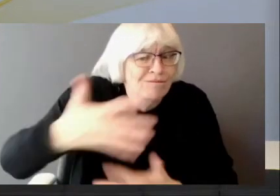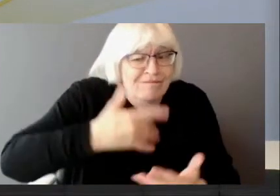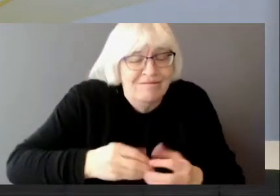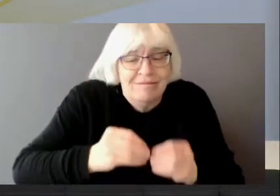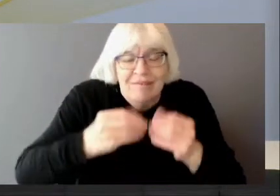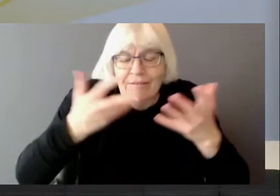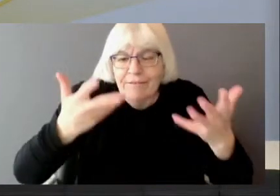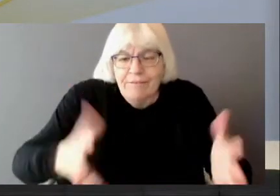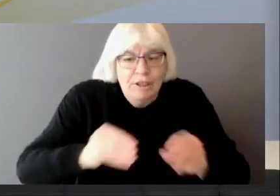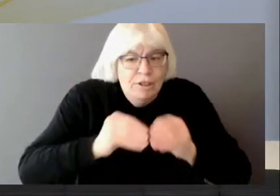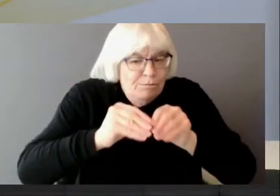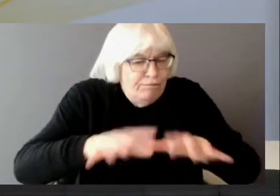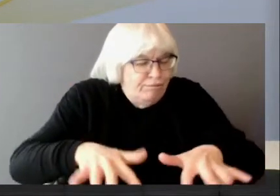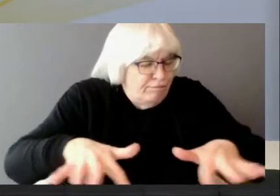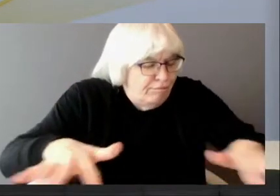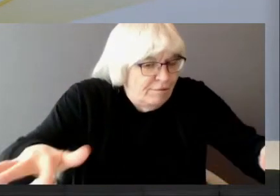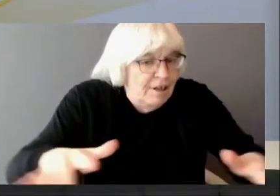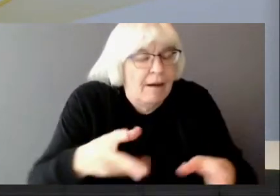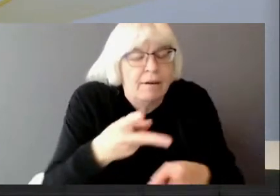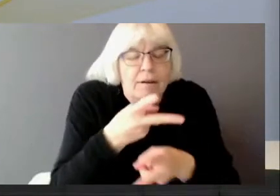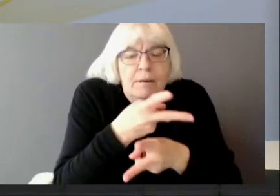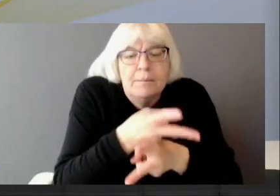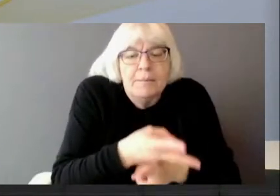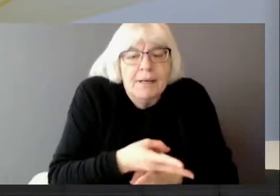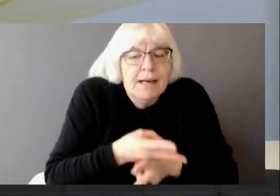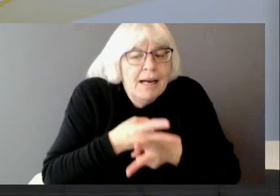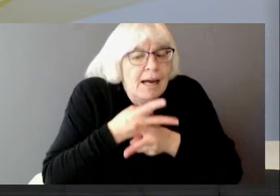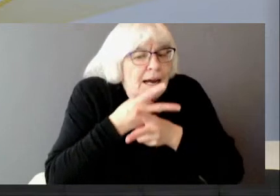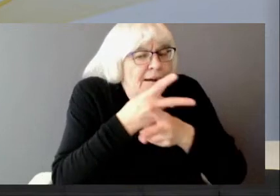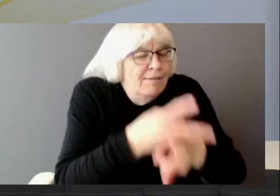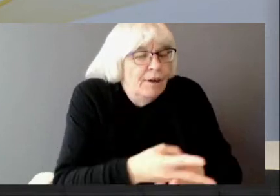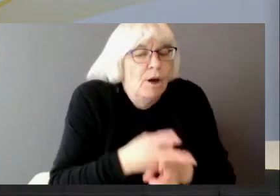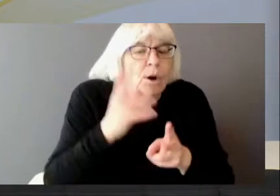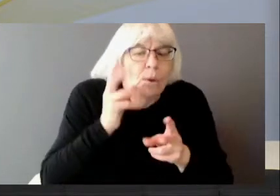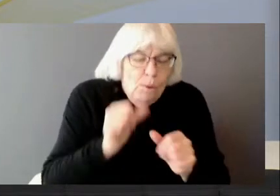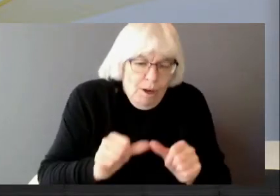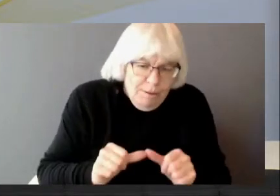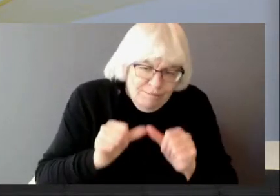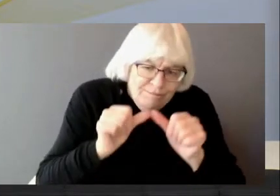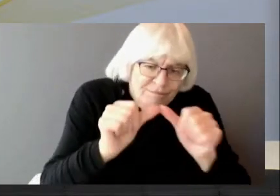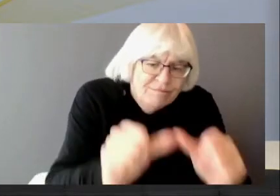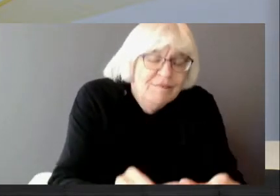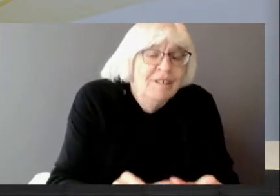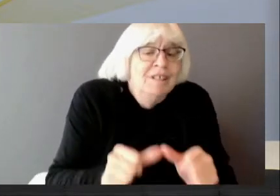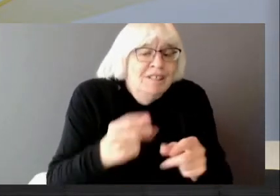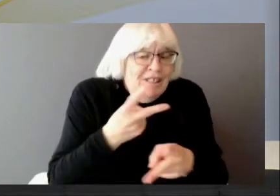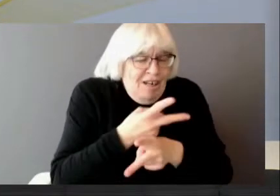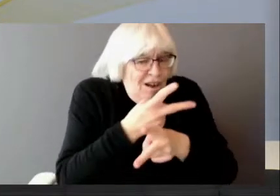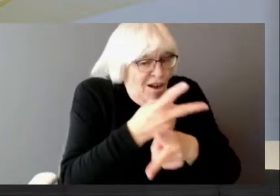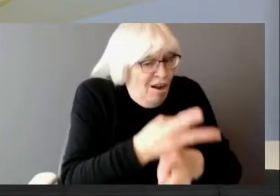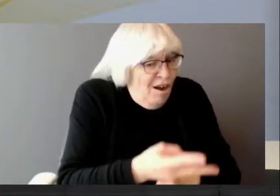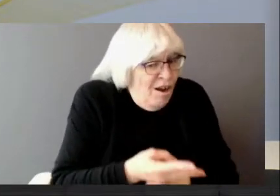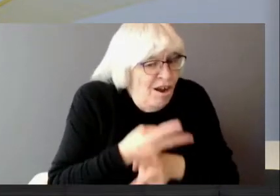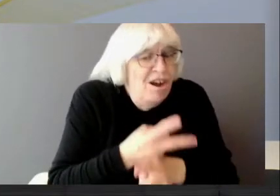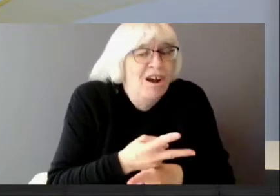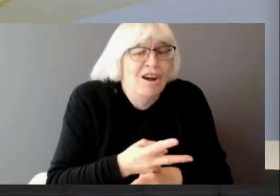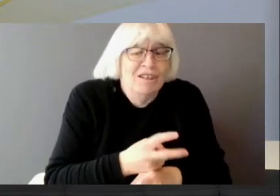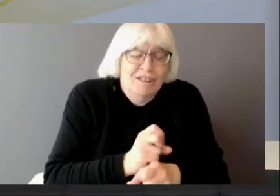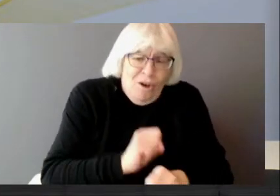a steady and cautious approach while working hard to reduce the risk of importation and staying ahead of